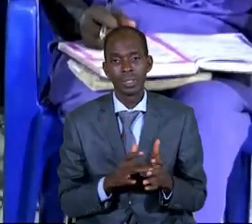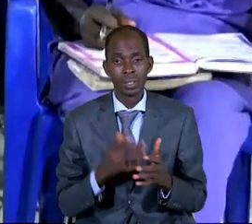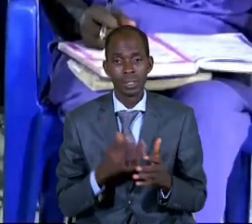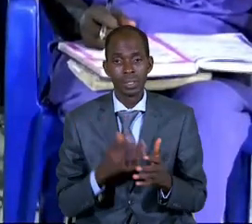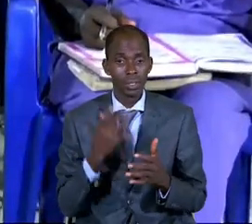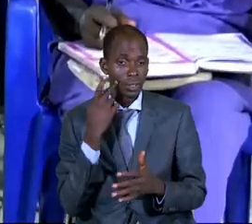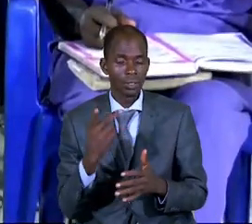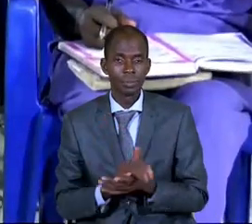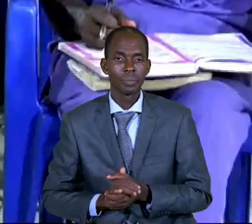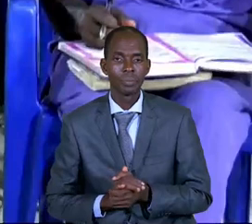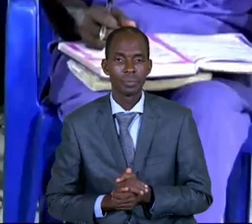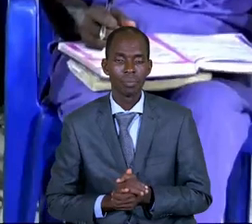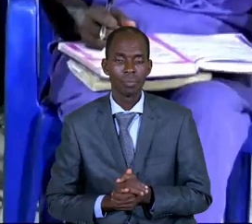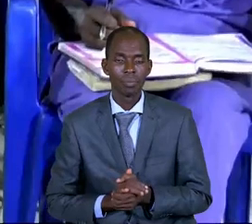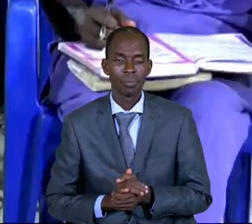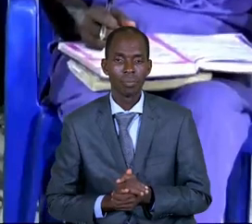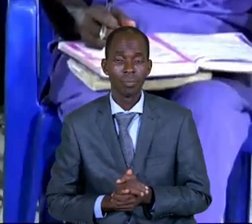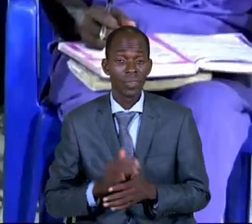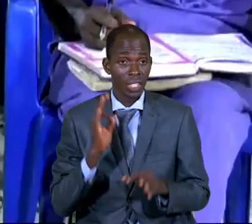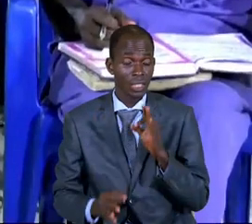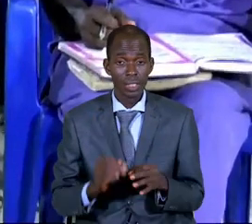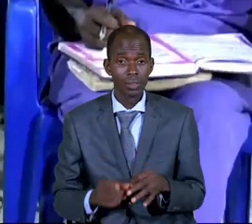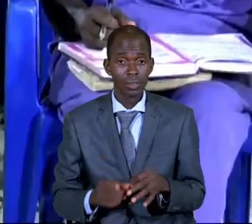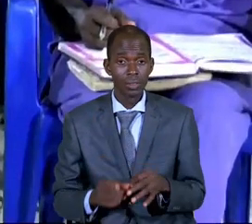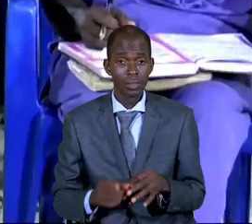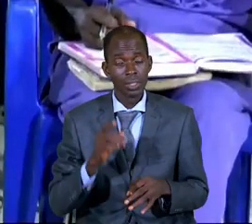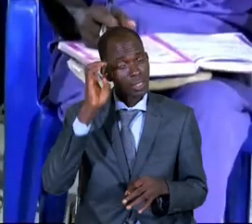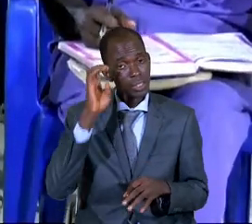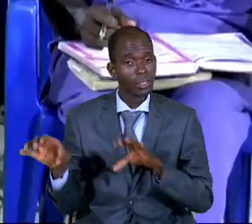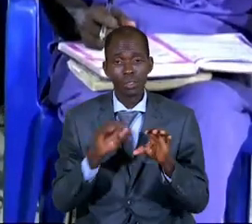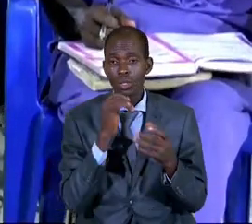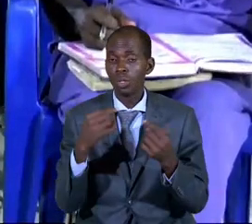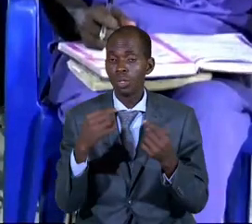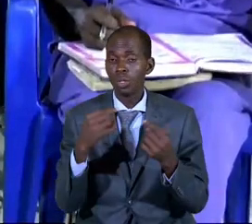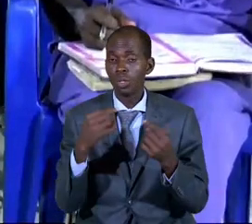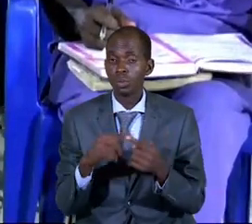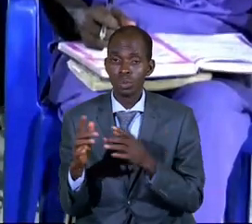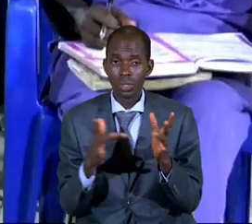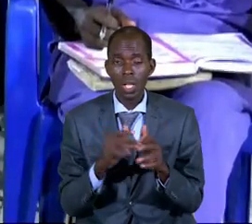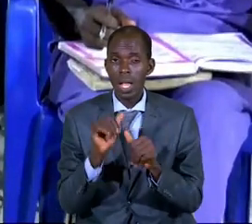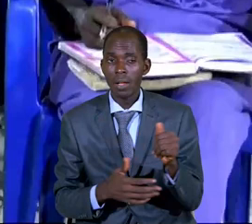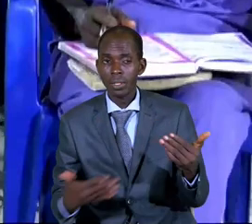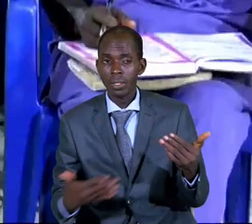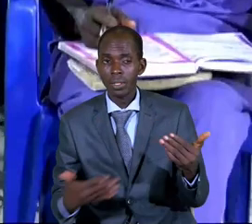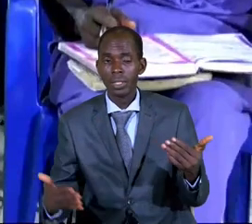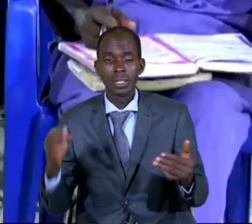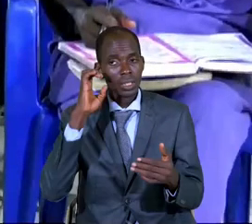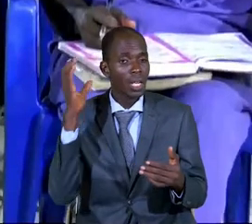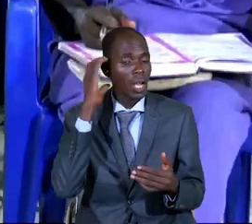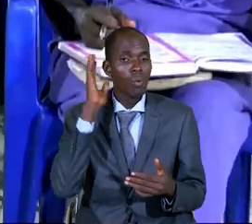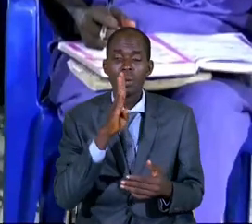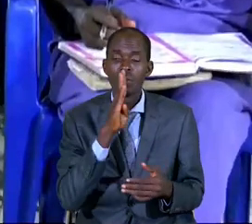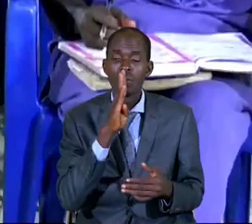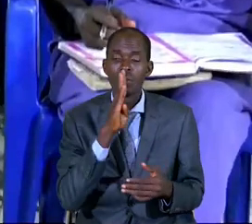here. If he didn't come to Jesus, everything he heard would be a waste.